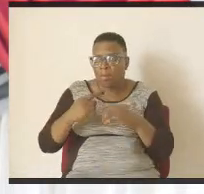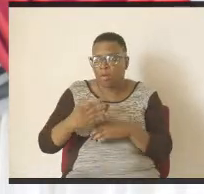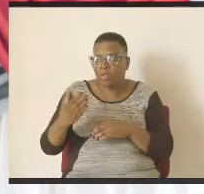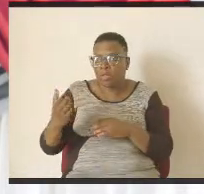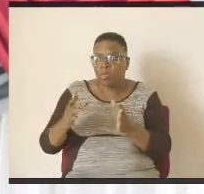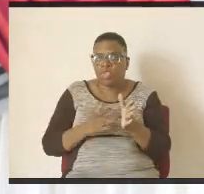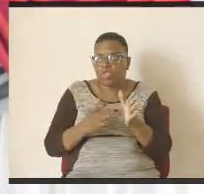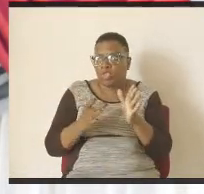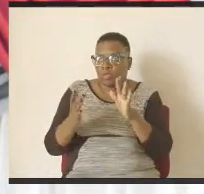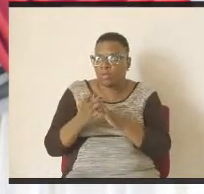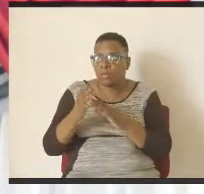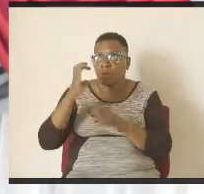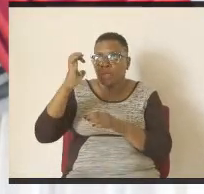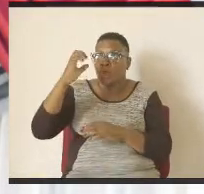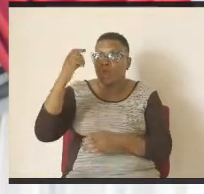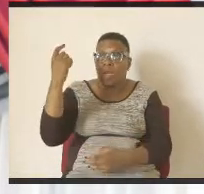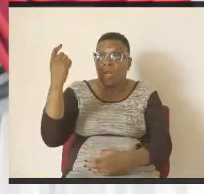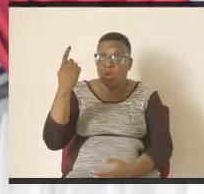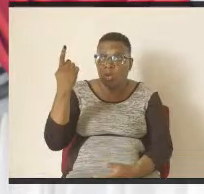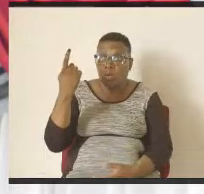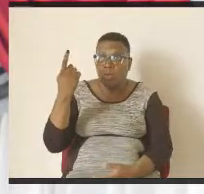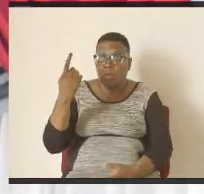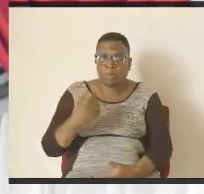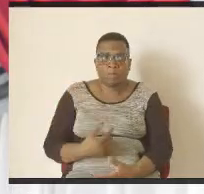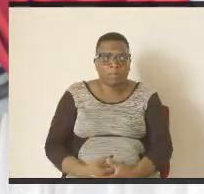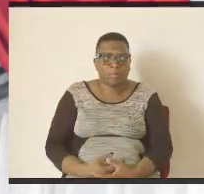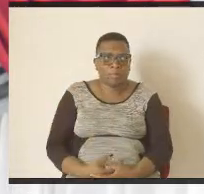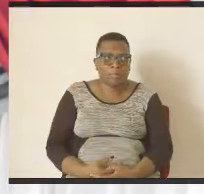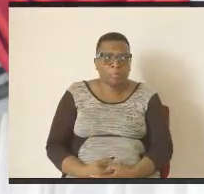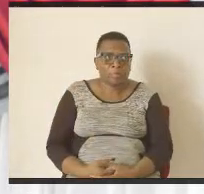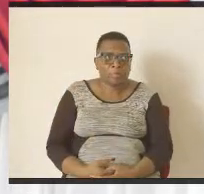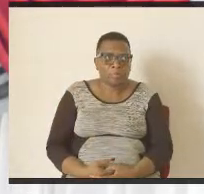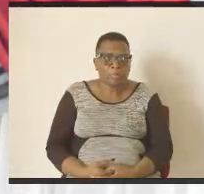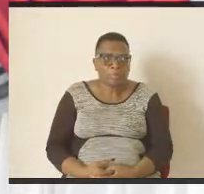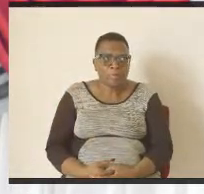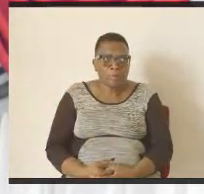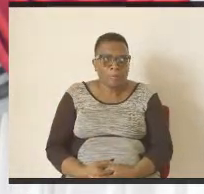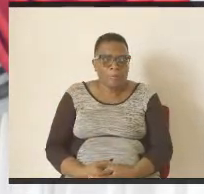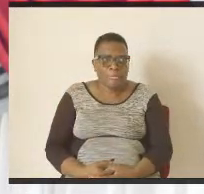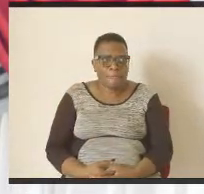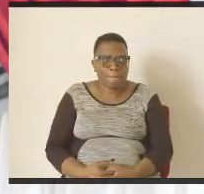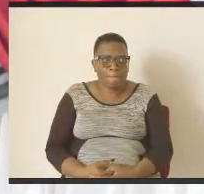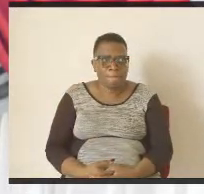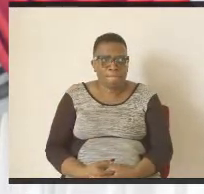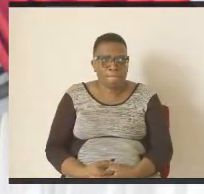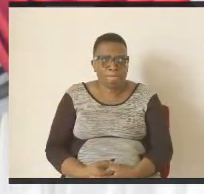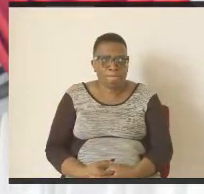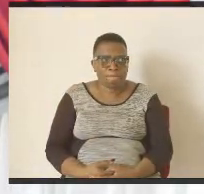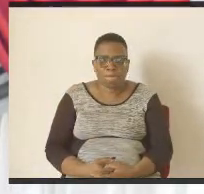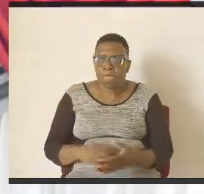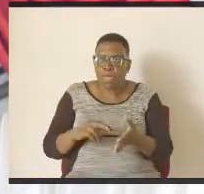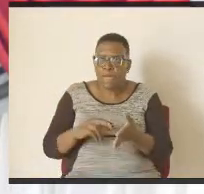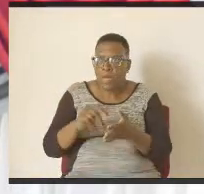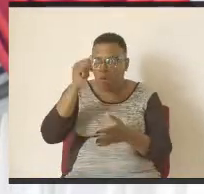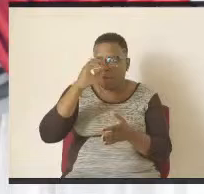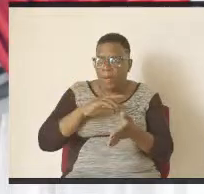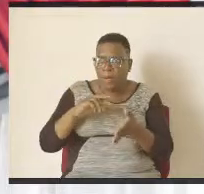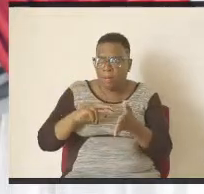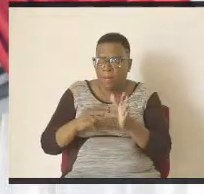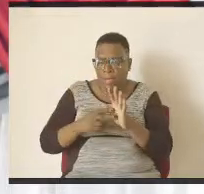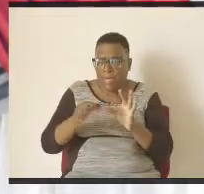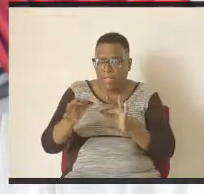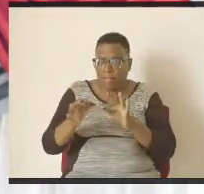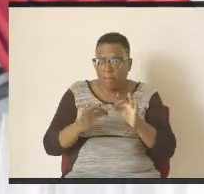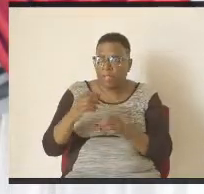his aloneness. And I like Scott Peck, who said, aloneness is the unavailability of people to